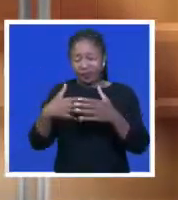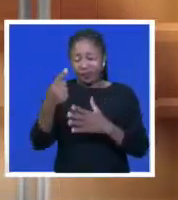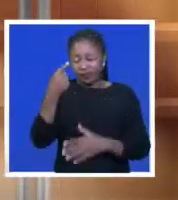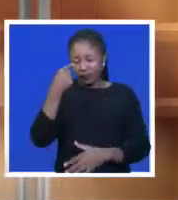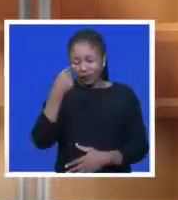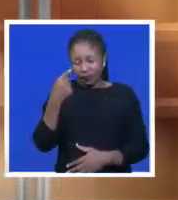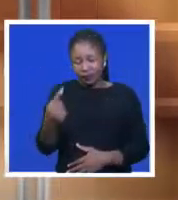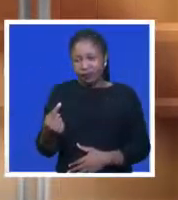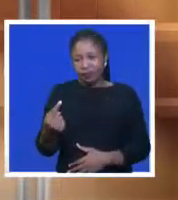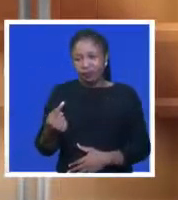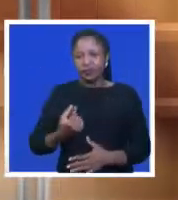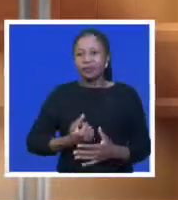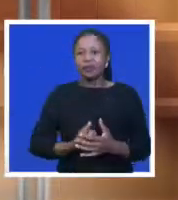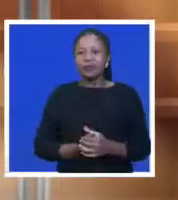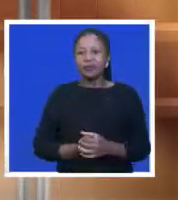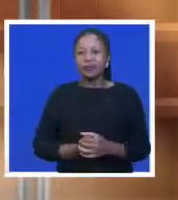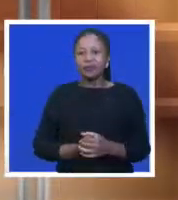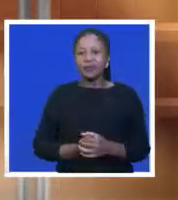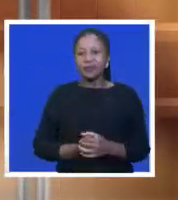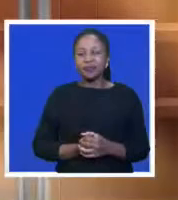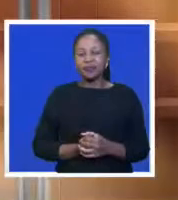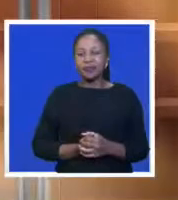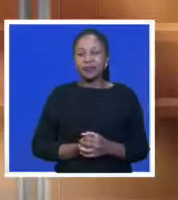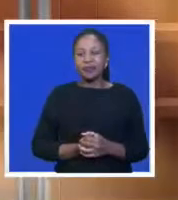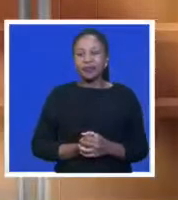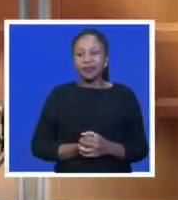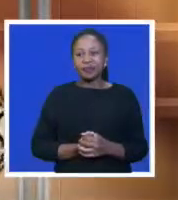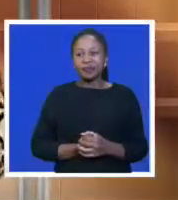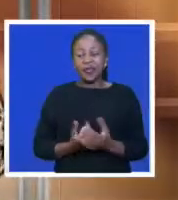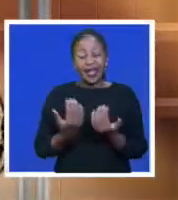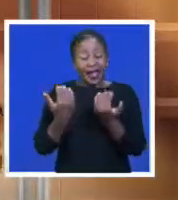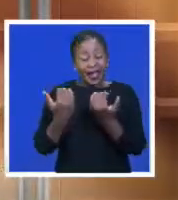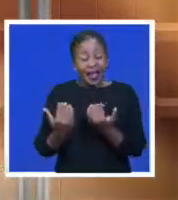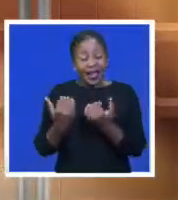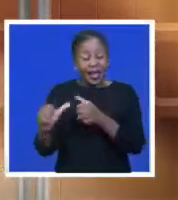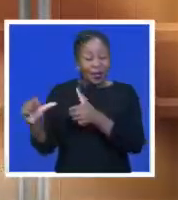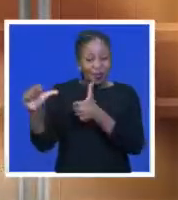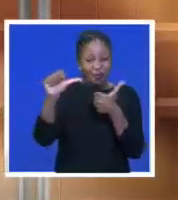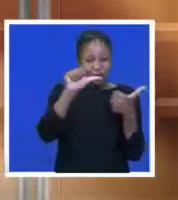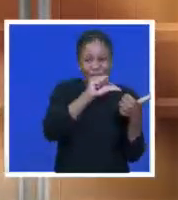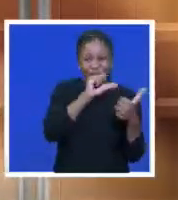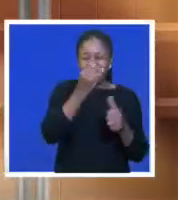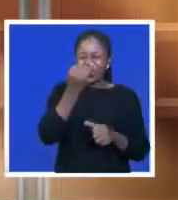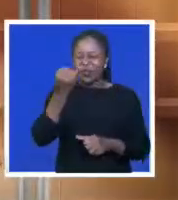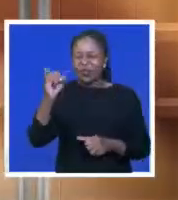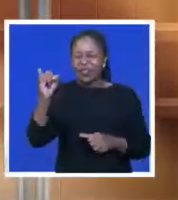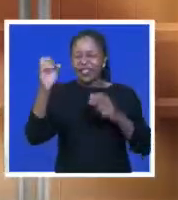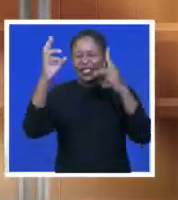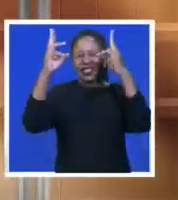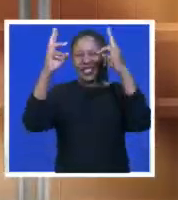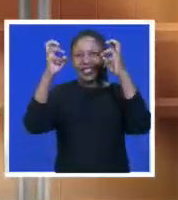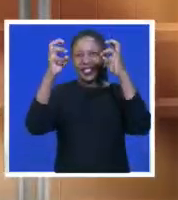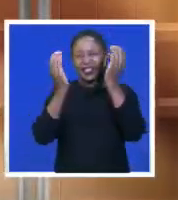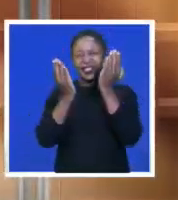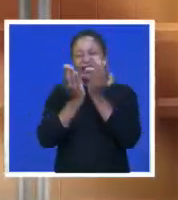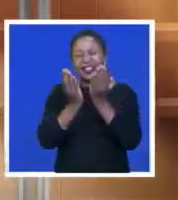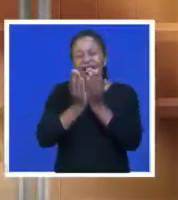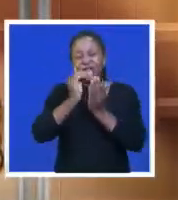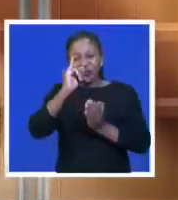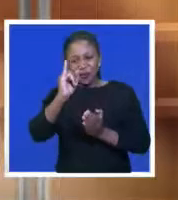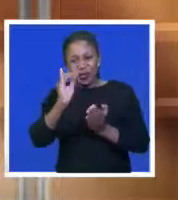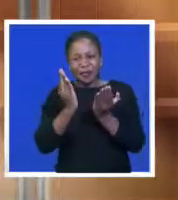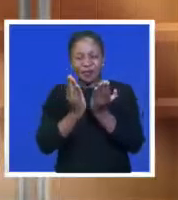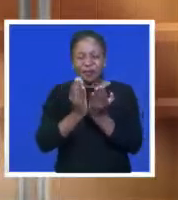I asked. If I may refer you back again to the first lesson that you had in grade 1 and in grade